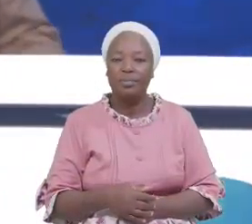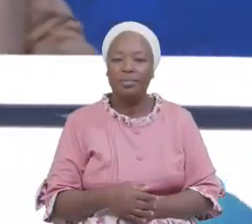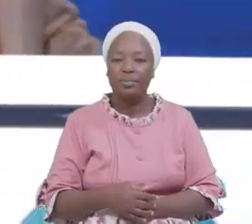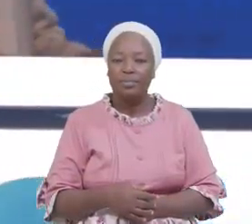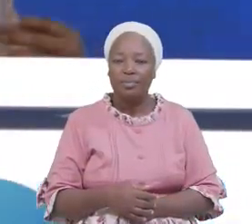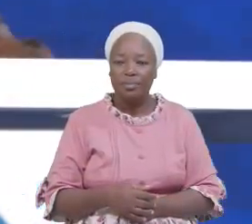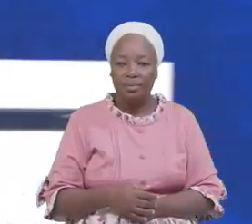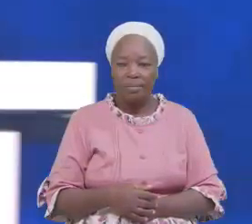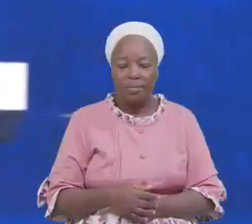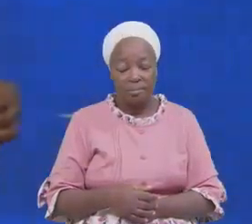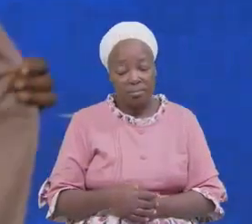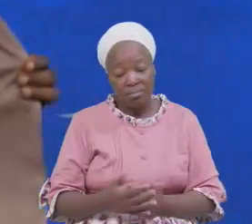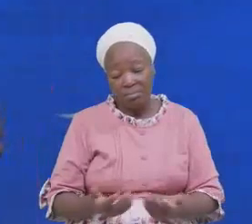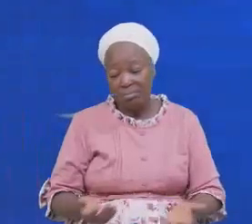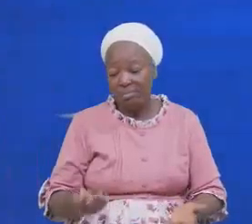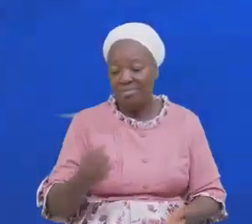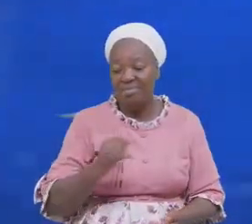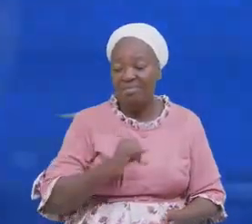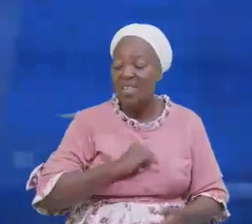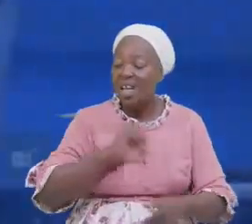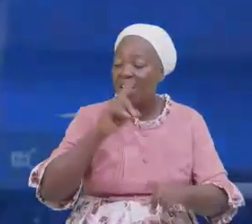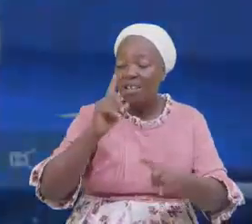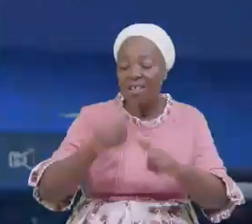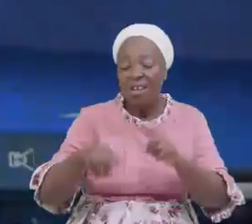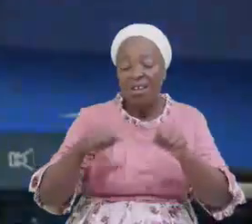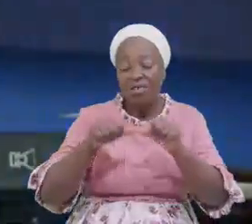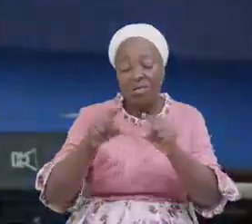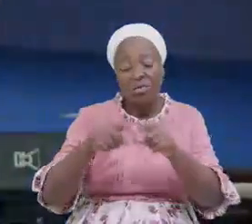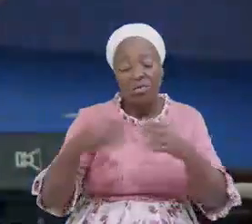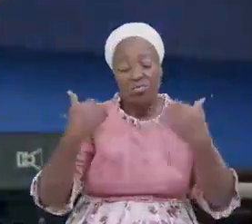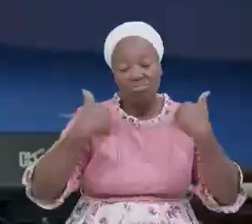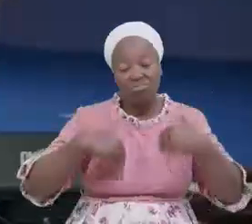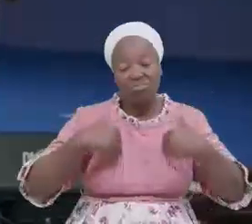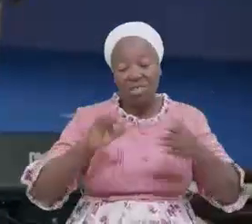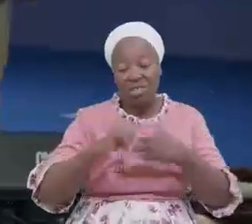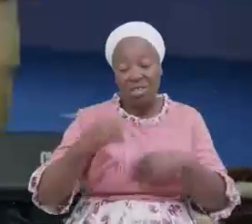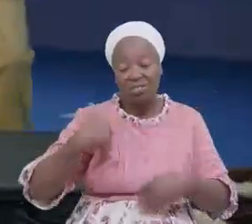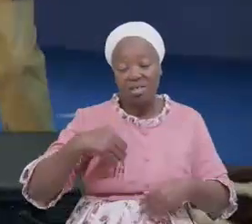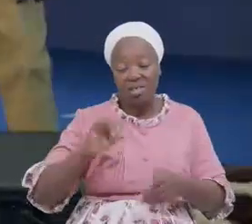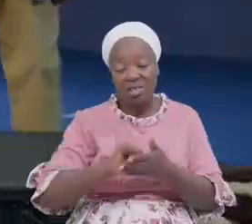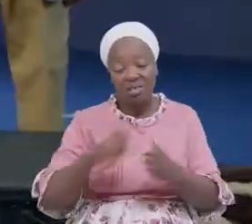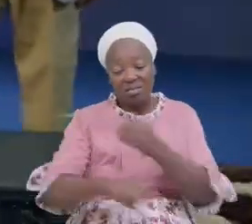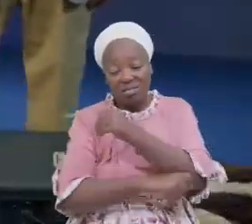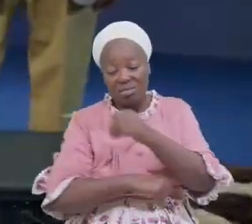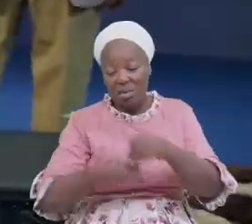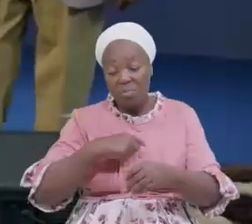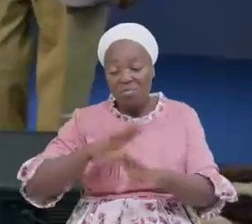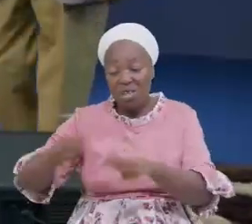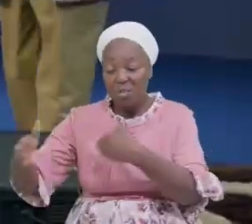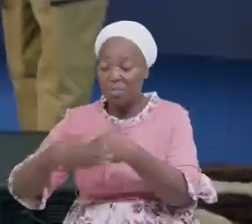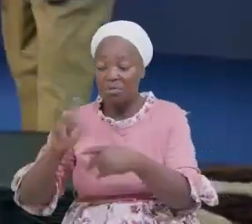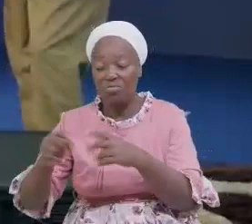I can't keep on wearing that shirt I stole. I'm returning it to the owner.